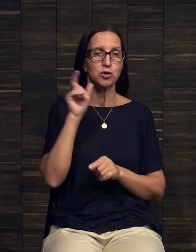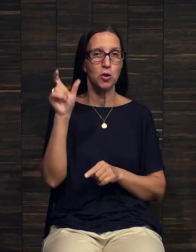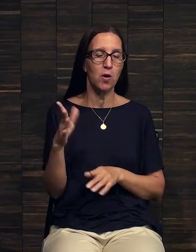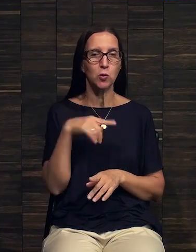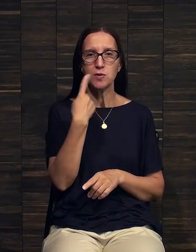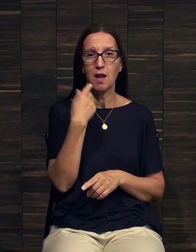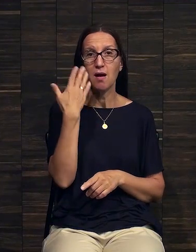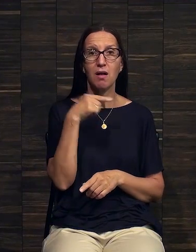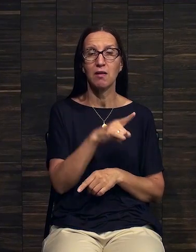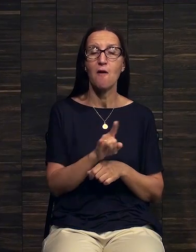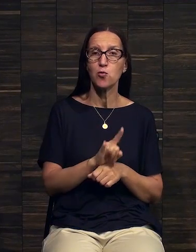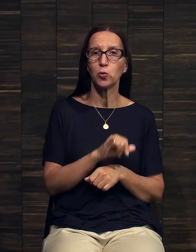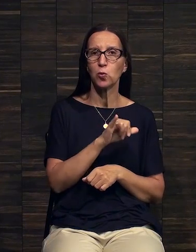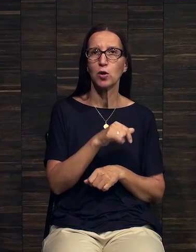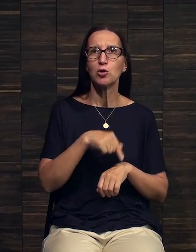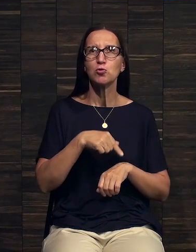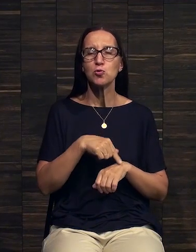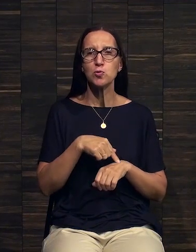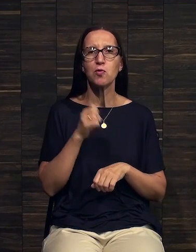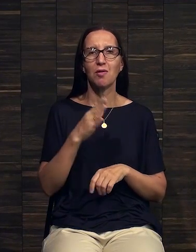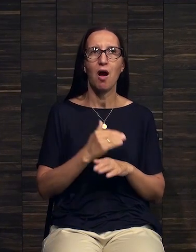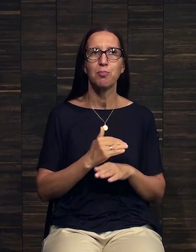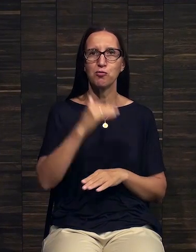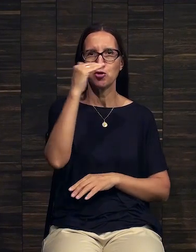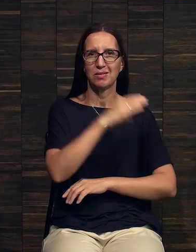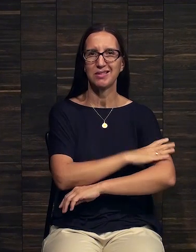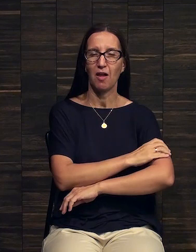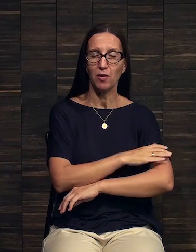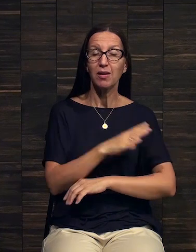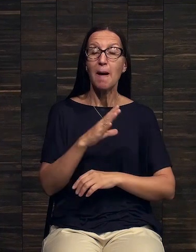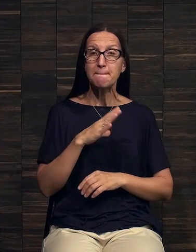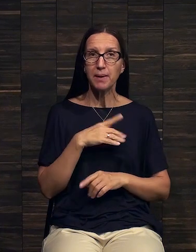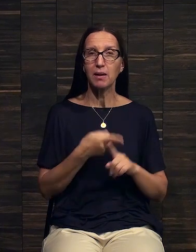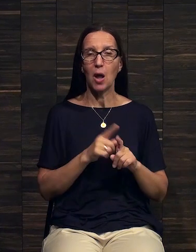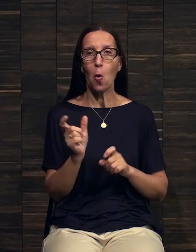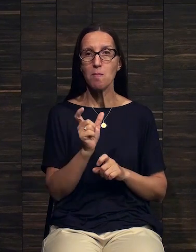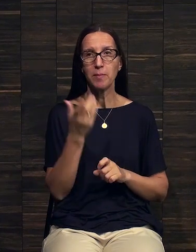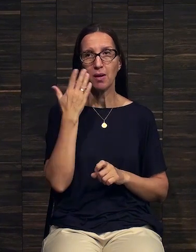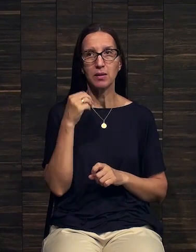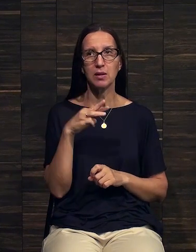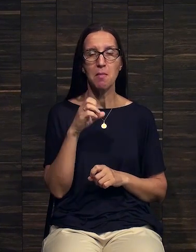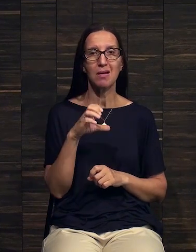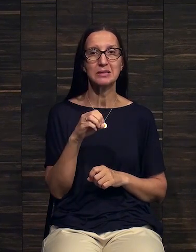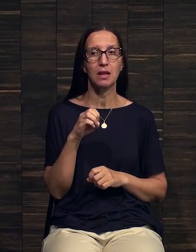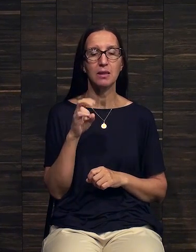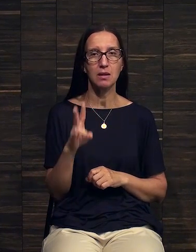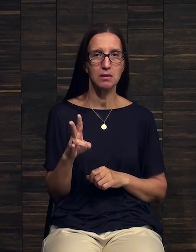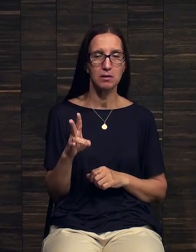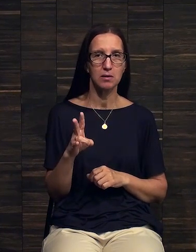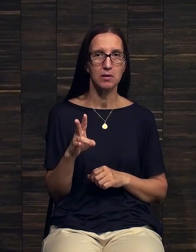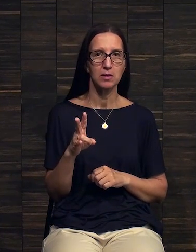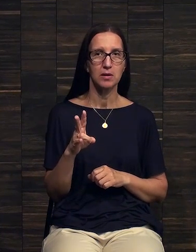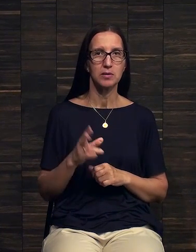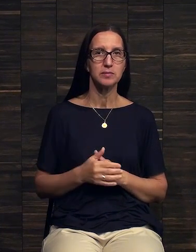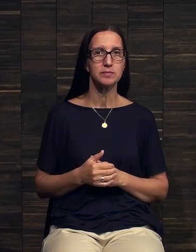scientists in his conversation with the woman. And she said, once she's saying a lie, her blood pressure goes